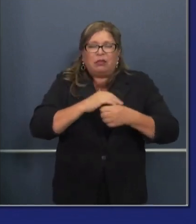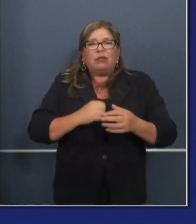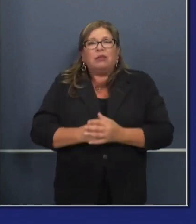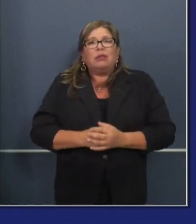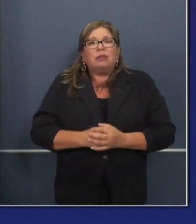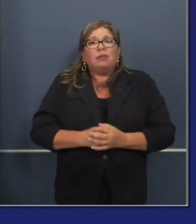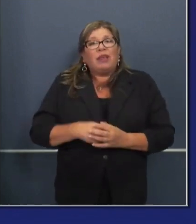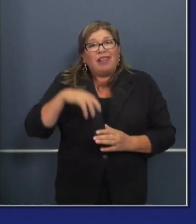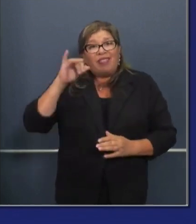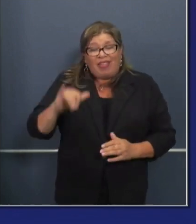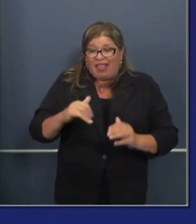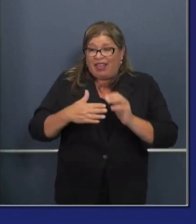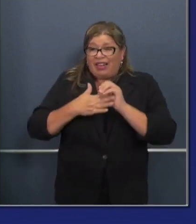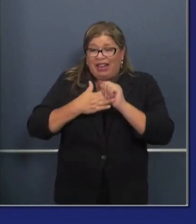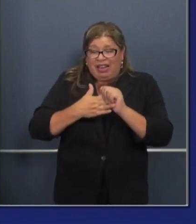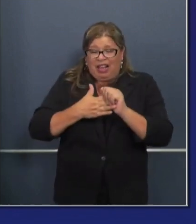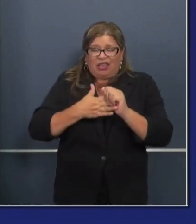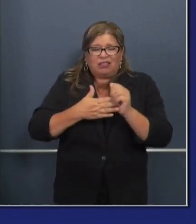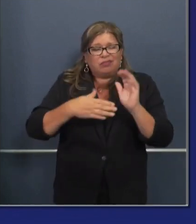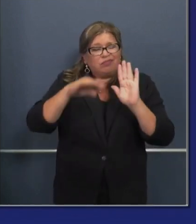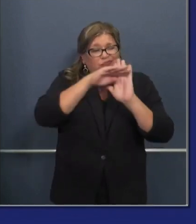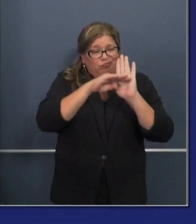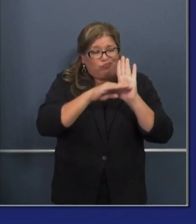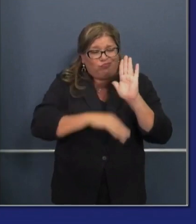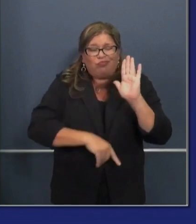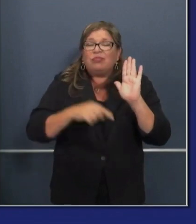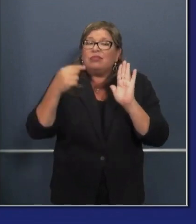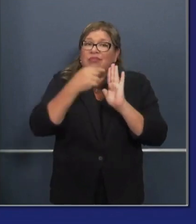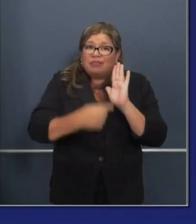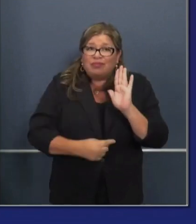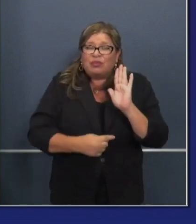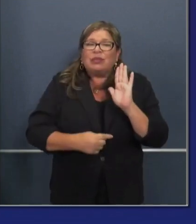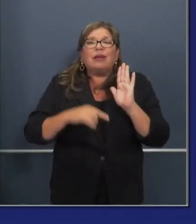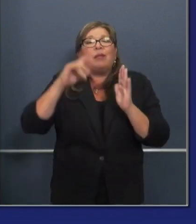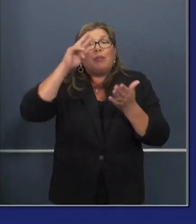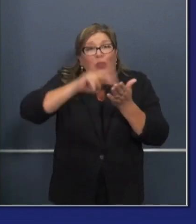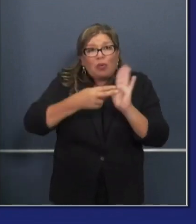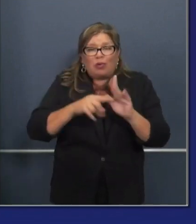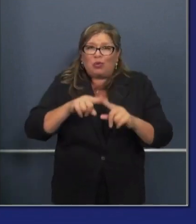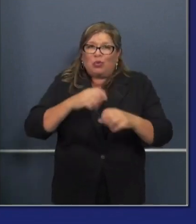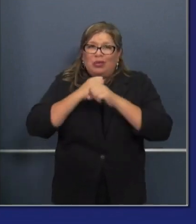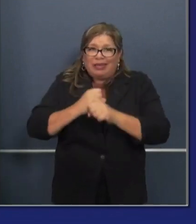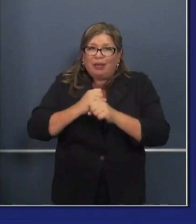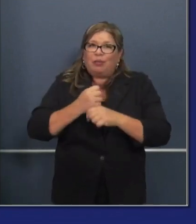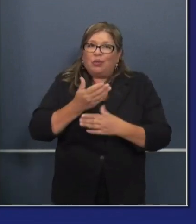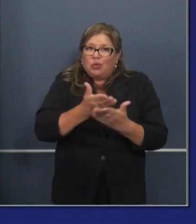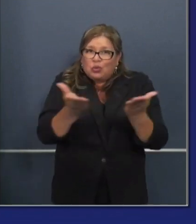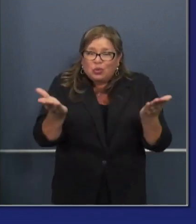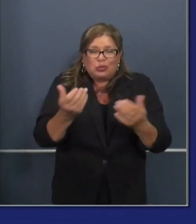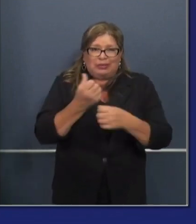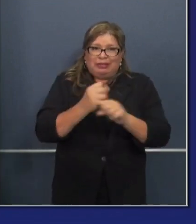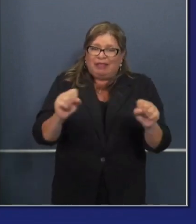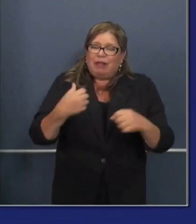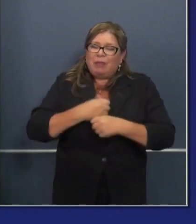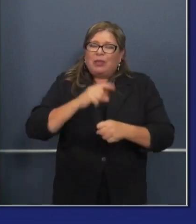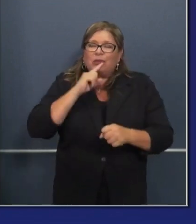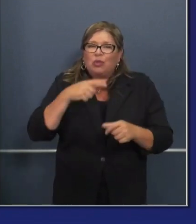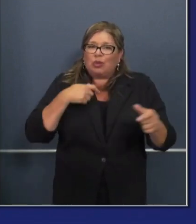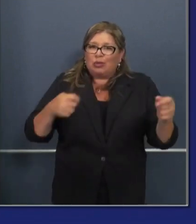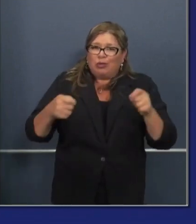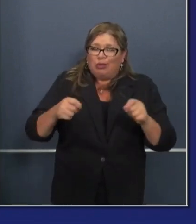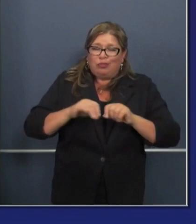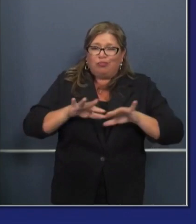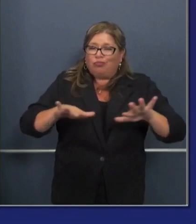keep you safe, to keep their employees safe, and to keep more broadly all of us safe and mitigate the spread of